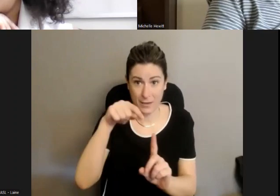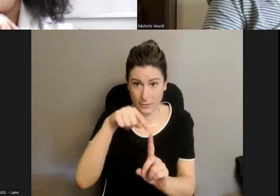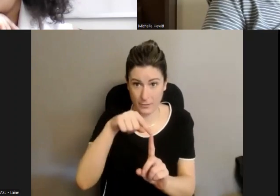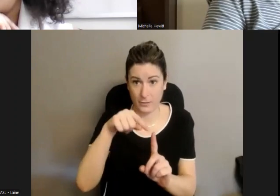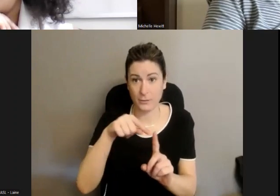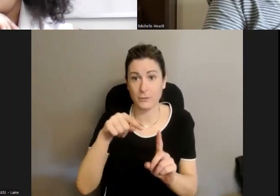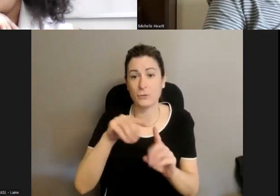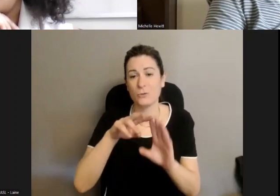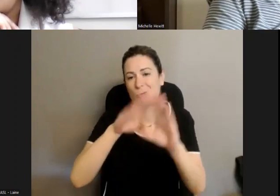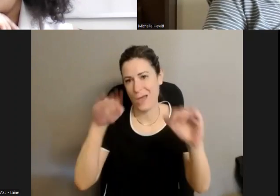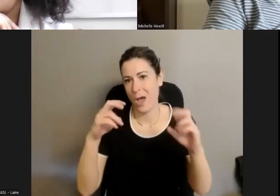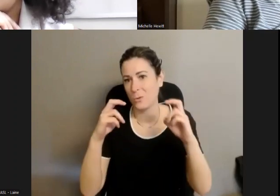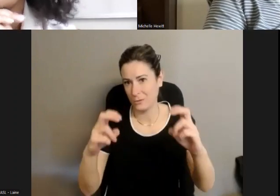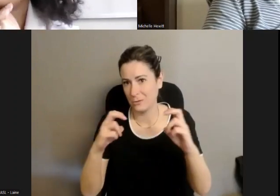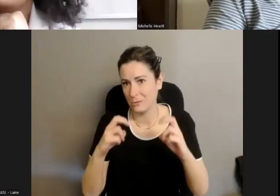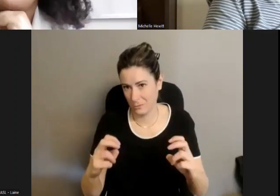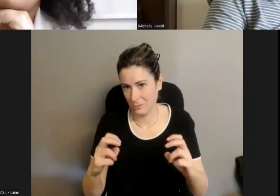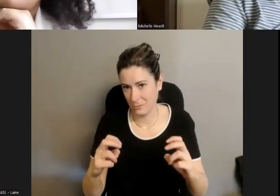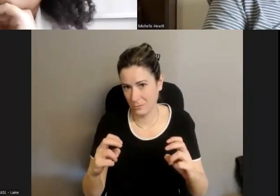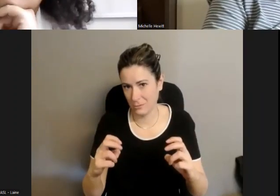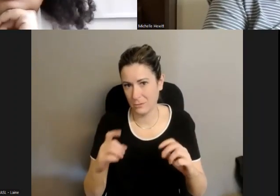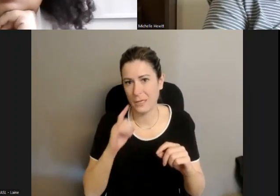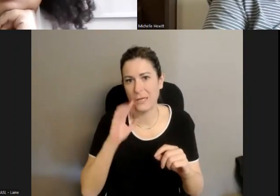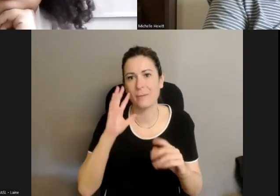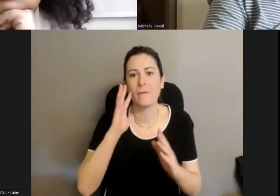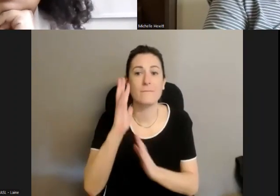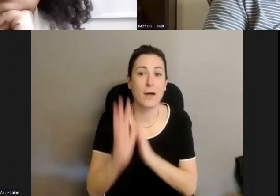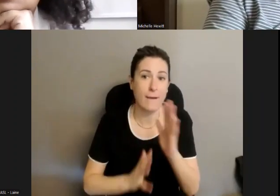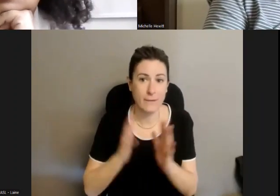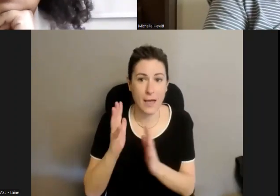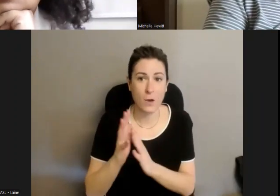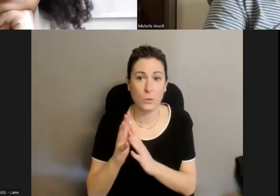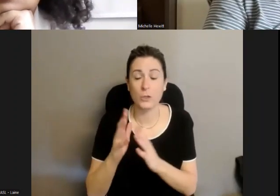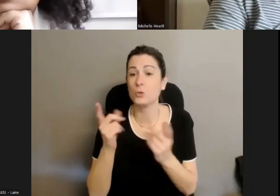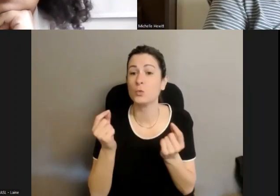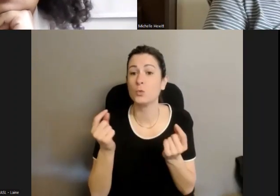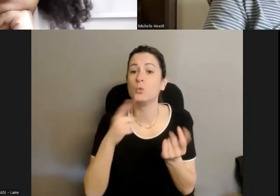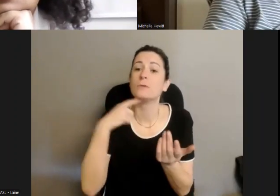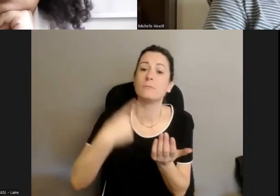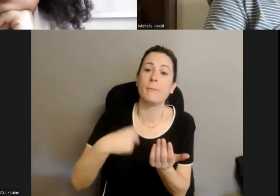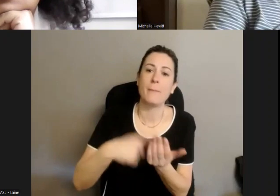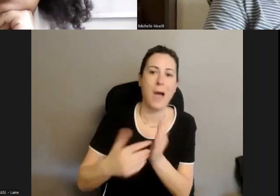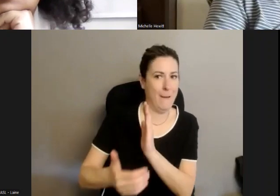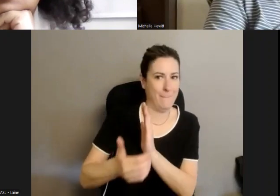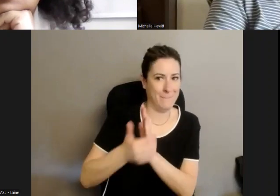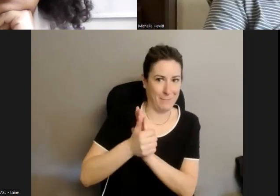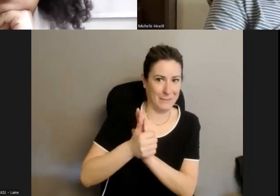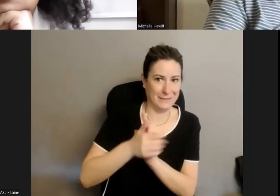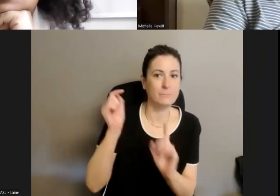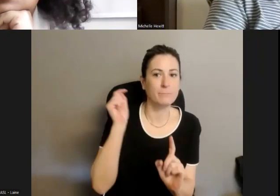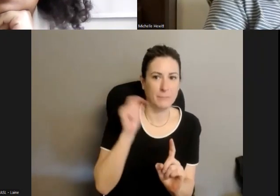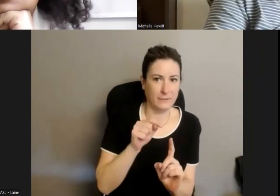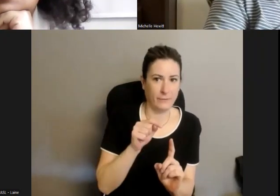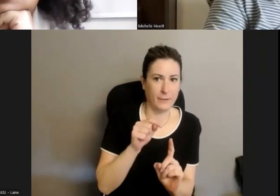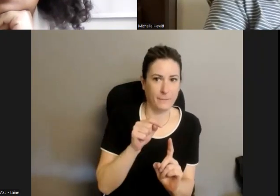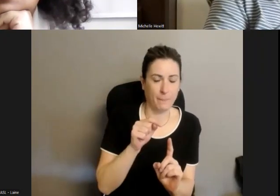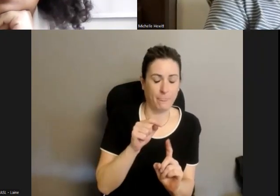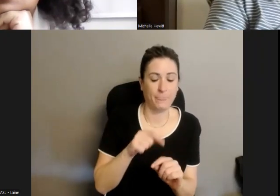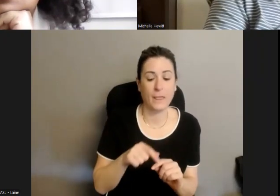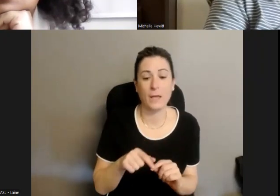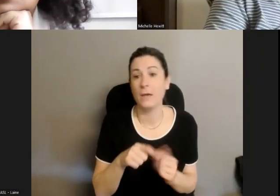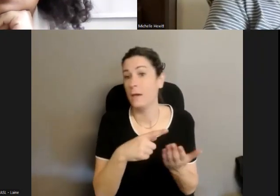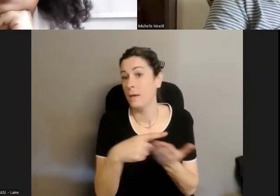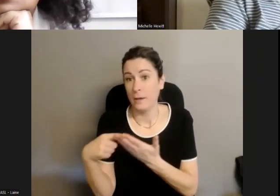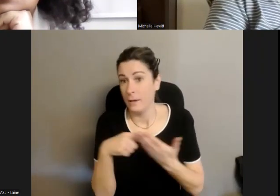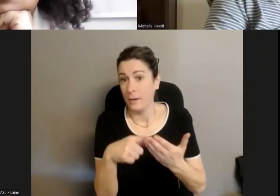2 hours debating each of the five of them. And if they're accepted, the bill gets royal assent.